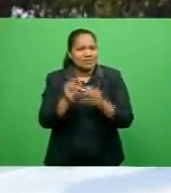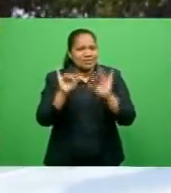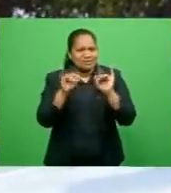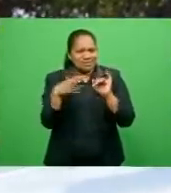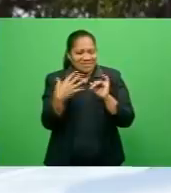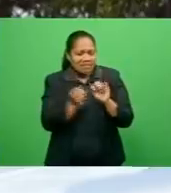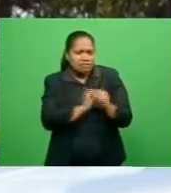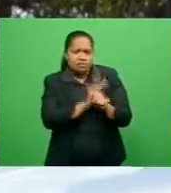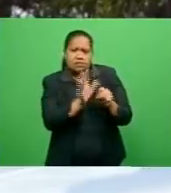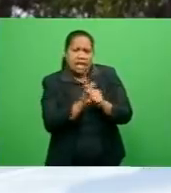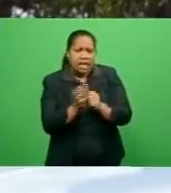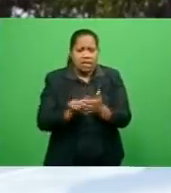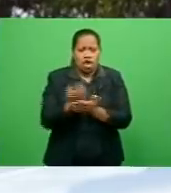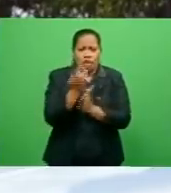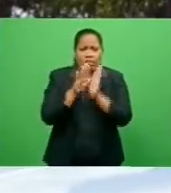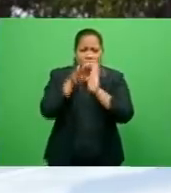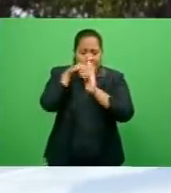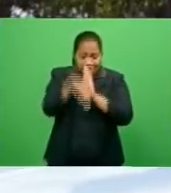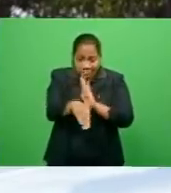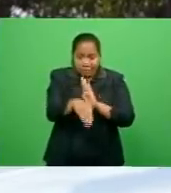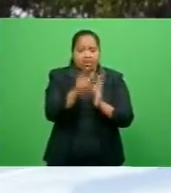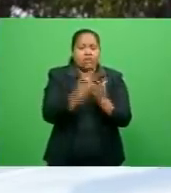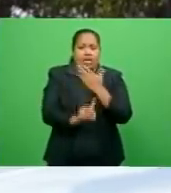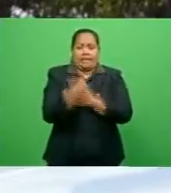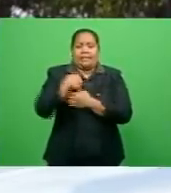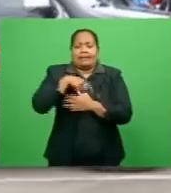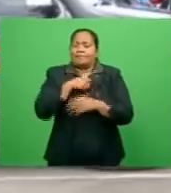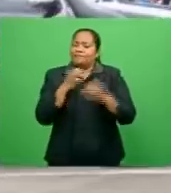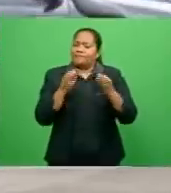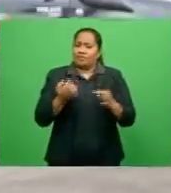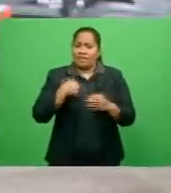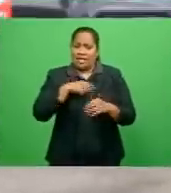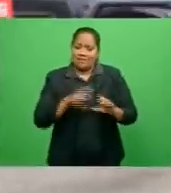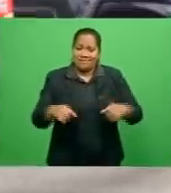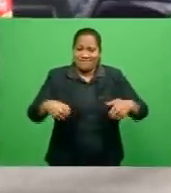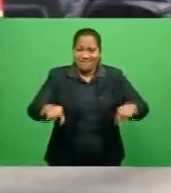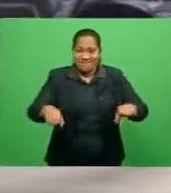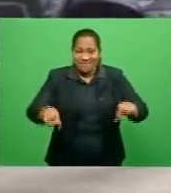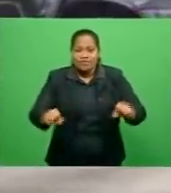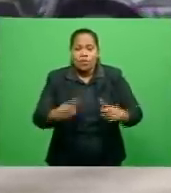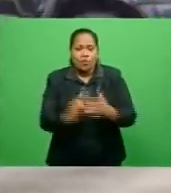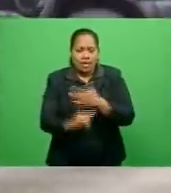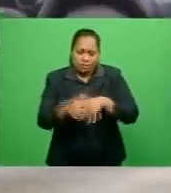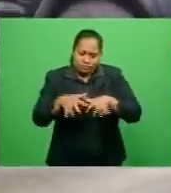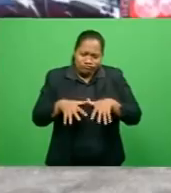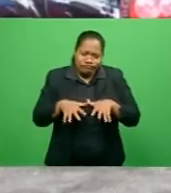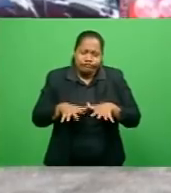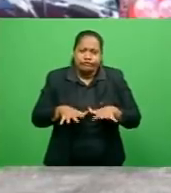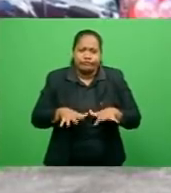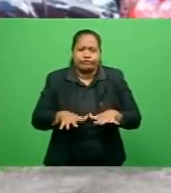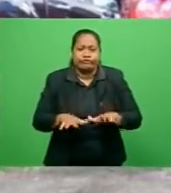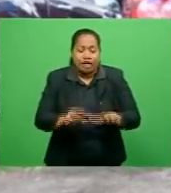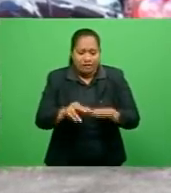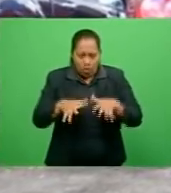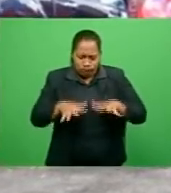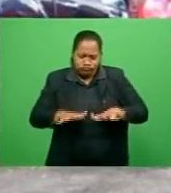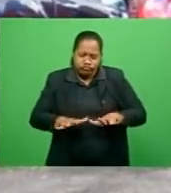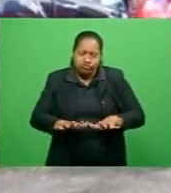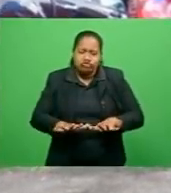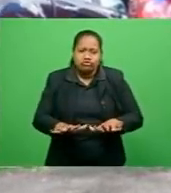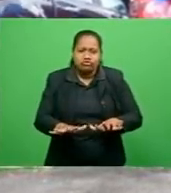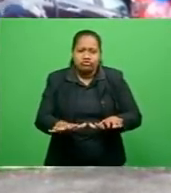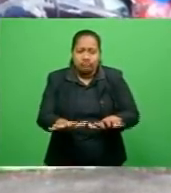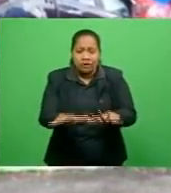COVID-19 economic downturn, we decided that whilst we motorists come out into the roads for a motor parade, why not use